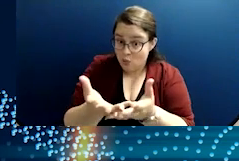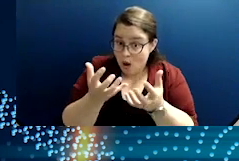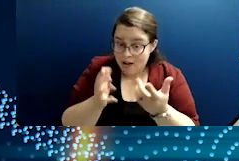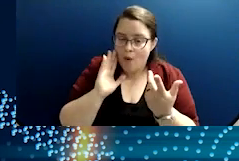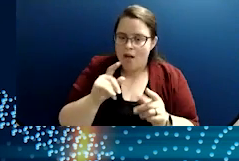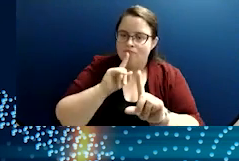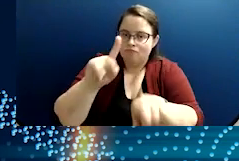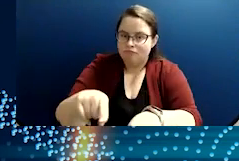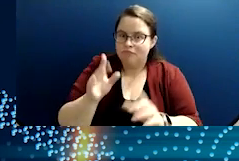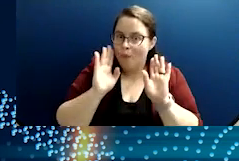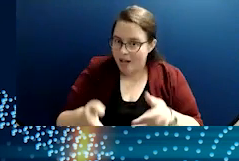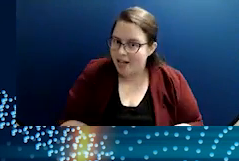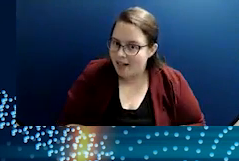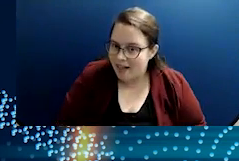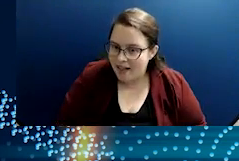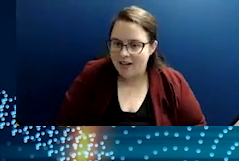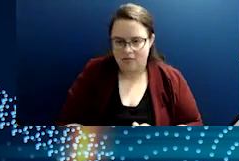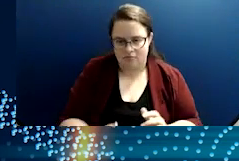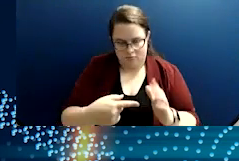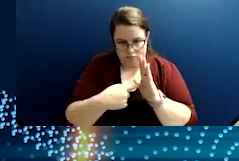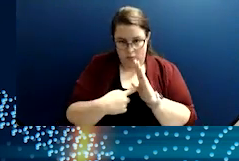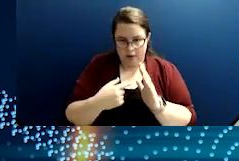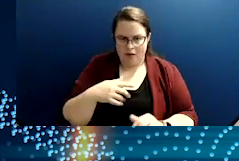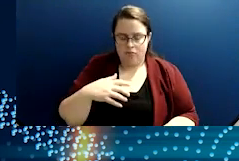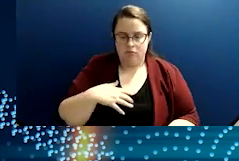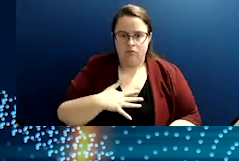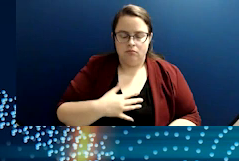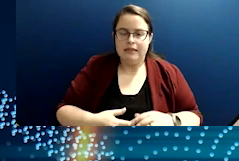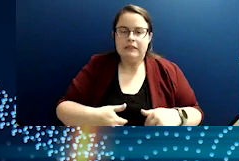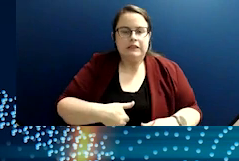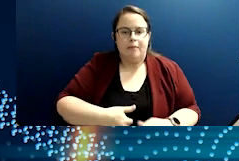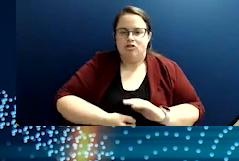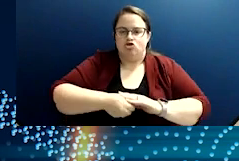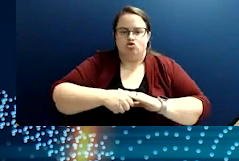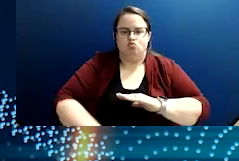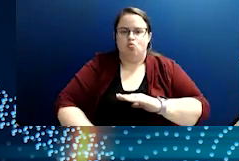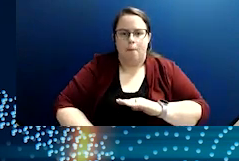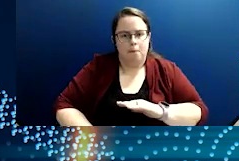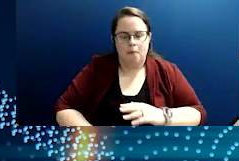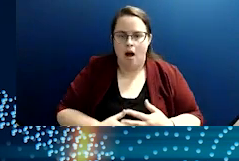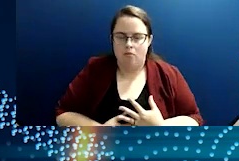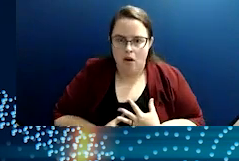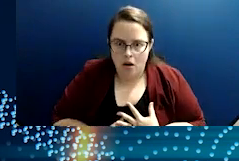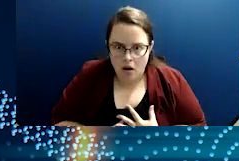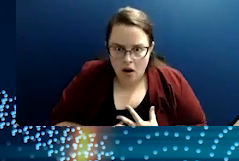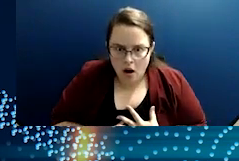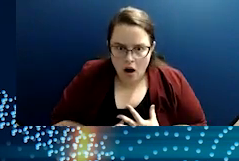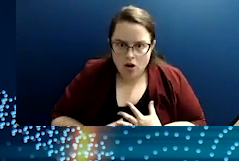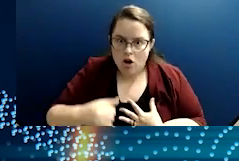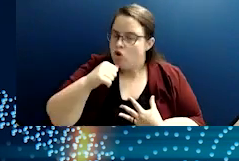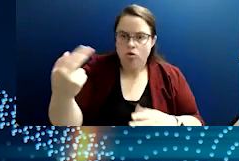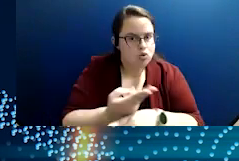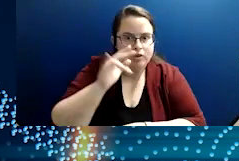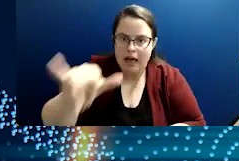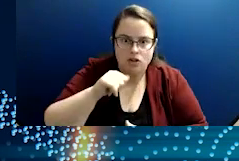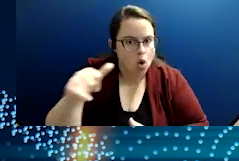give you the answer." And he showed me and I was like, and my stomach just dropped. I'm like, "You don't use that. You cannot use that.